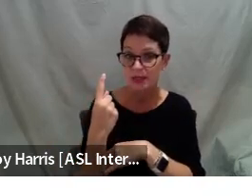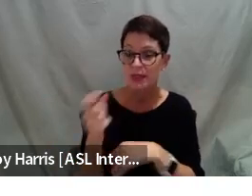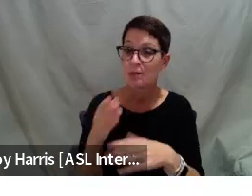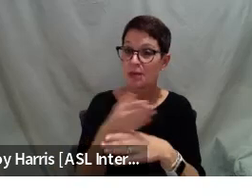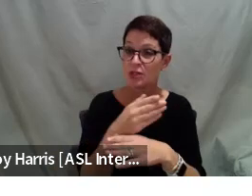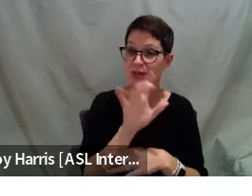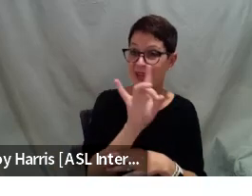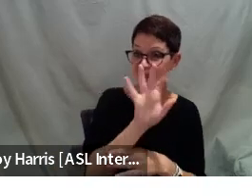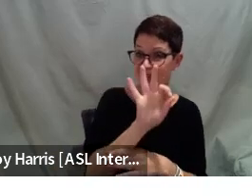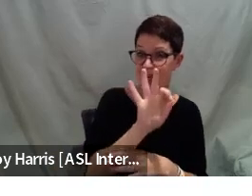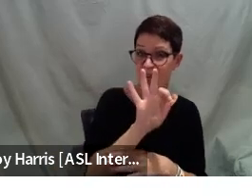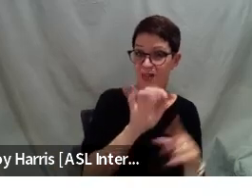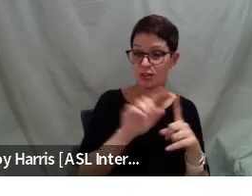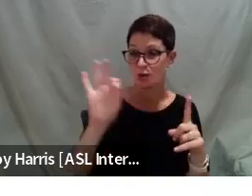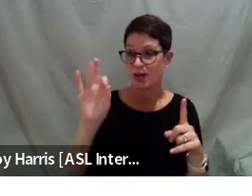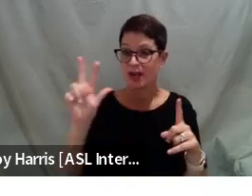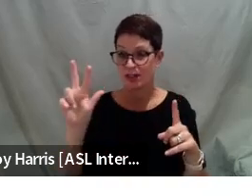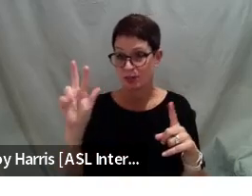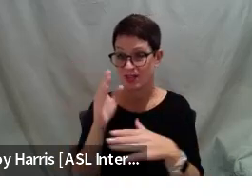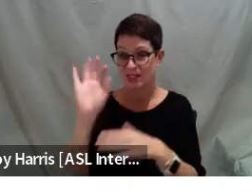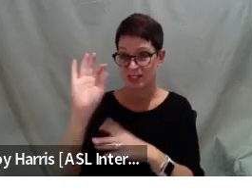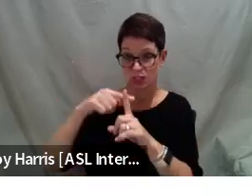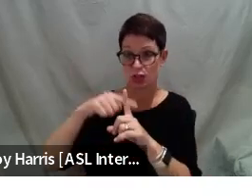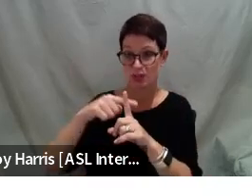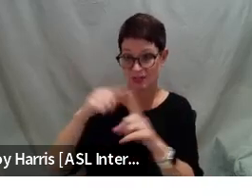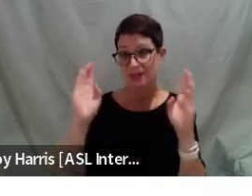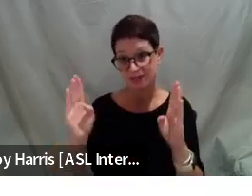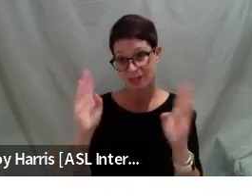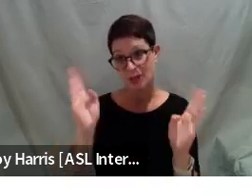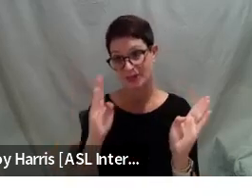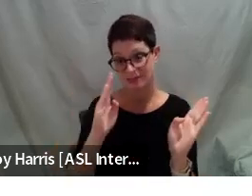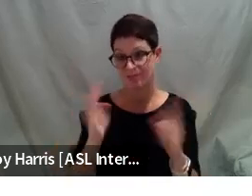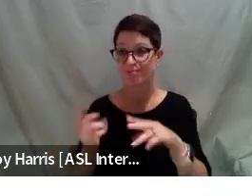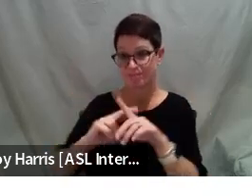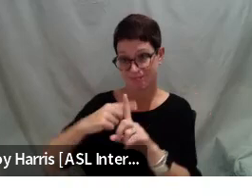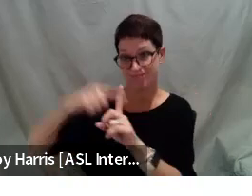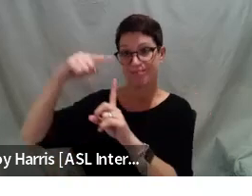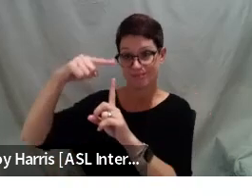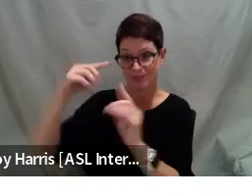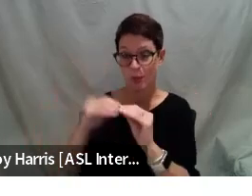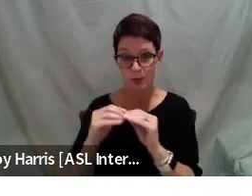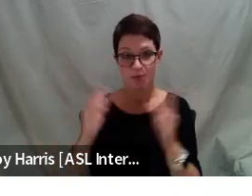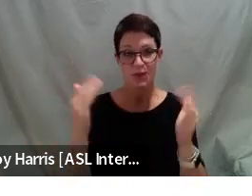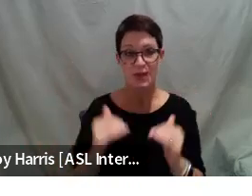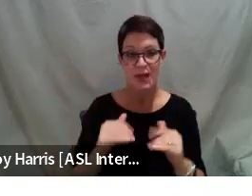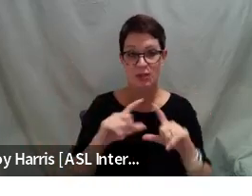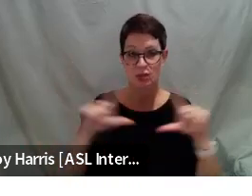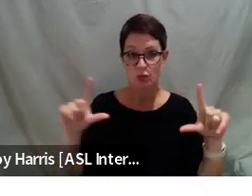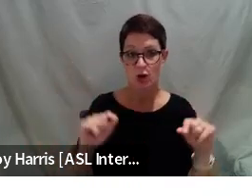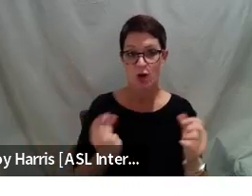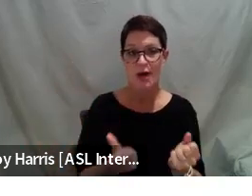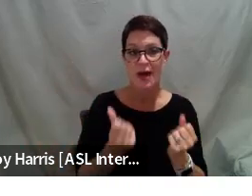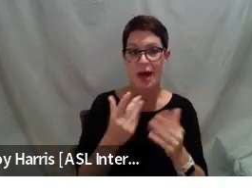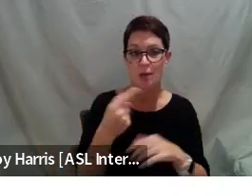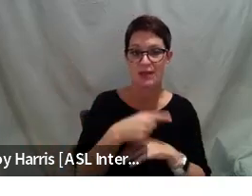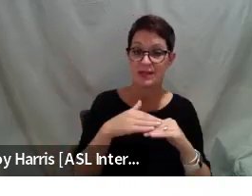between 89 and 93 degrees Fahrenheit. The next row is the average number of days